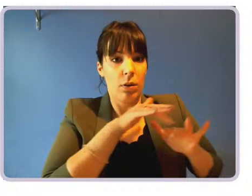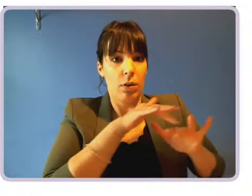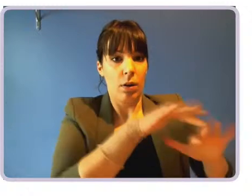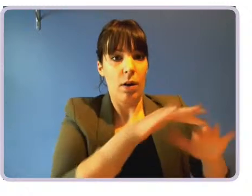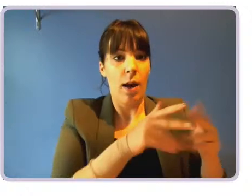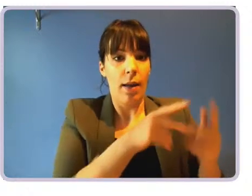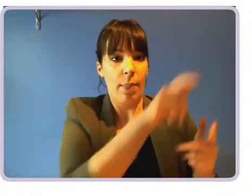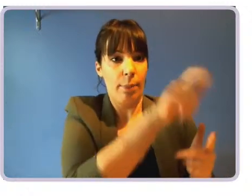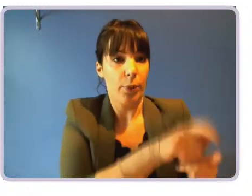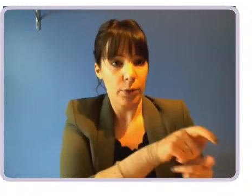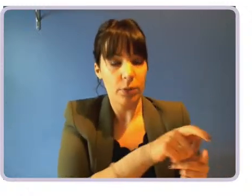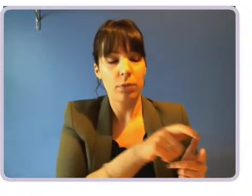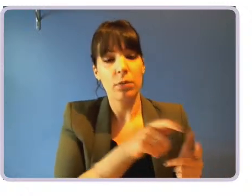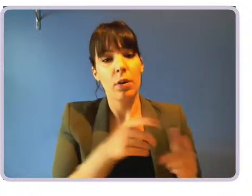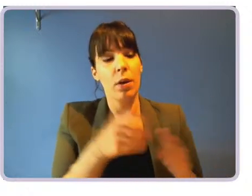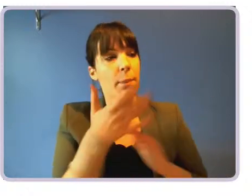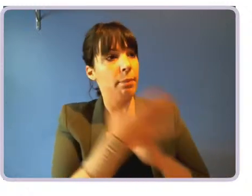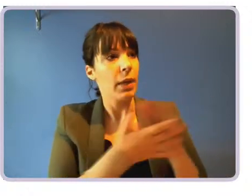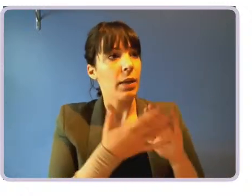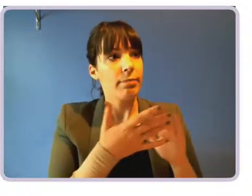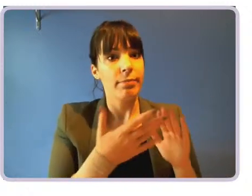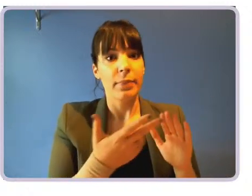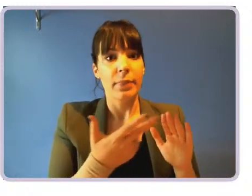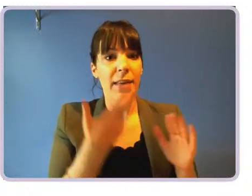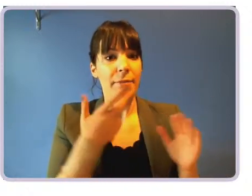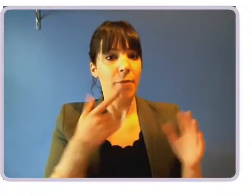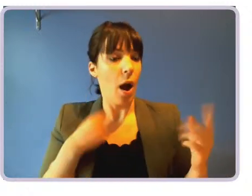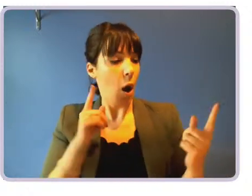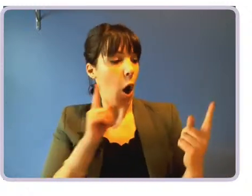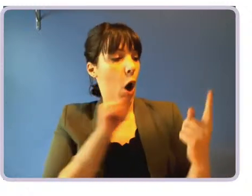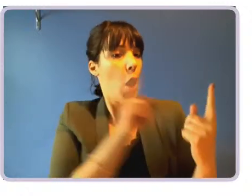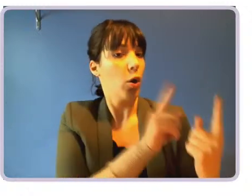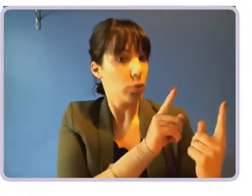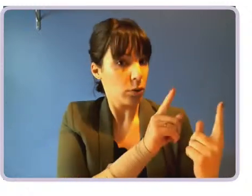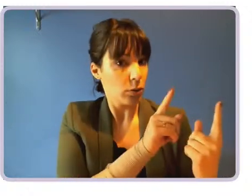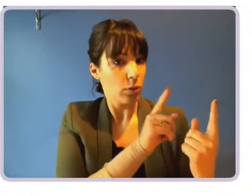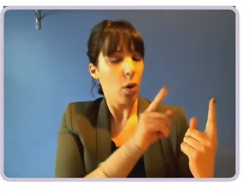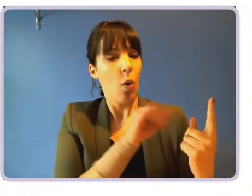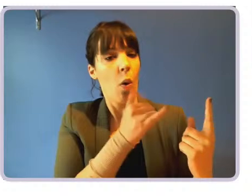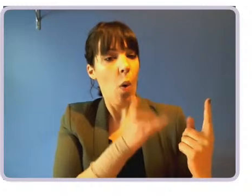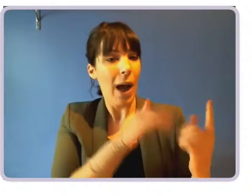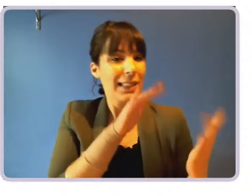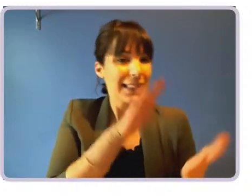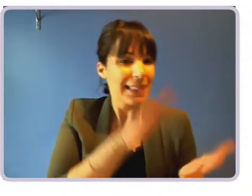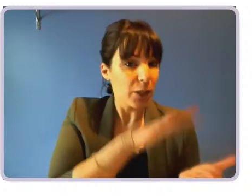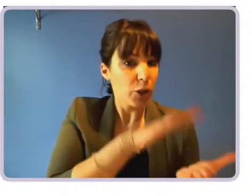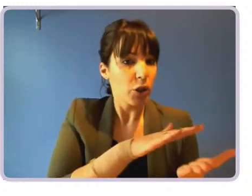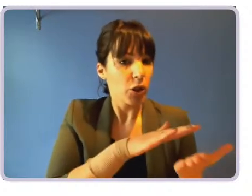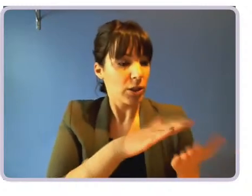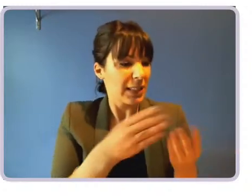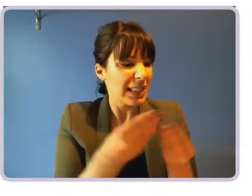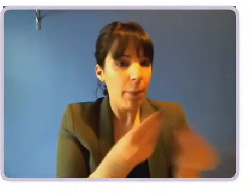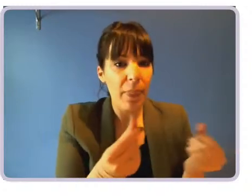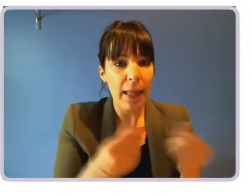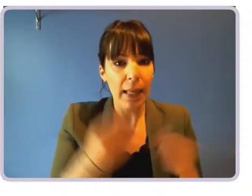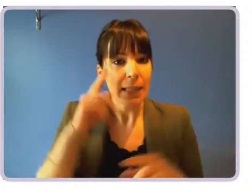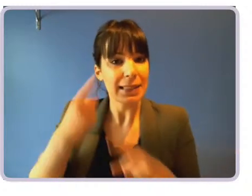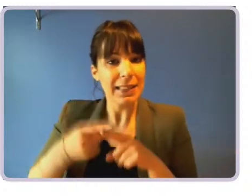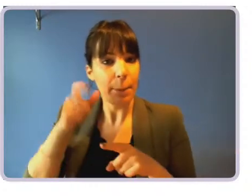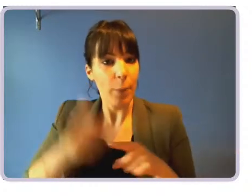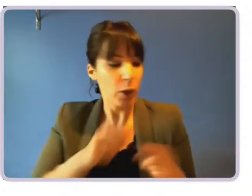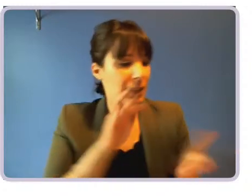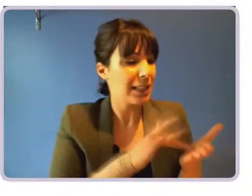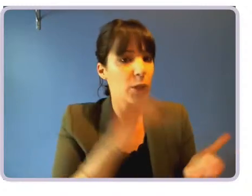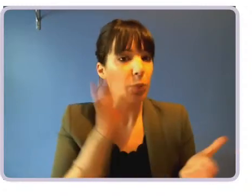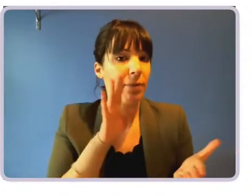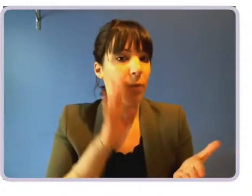contact or indirect contact with surfaces, and tend to, be about within